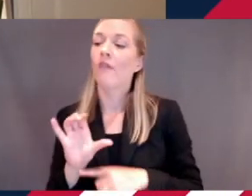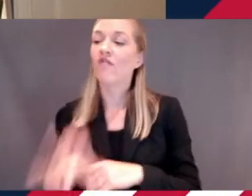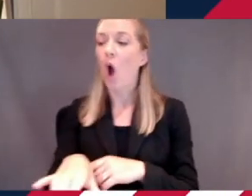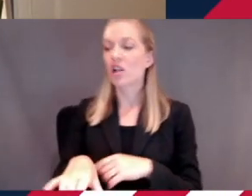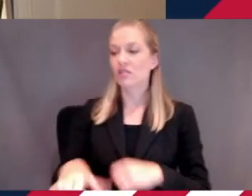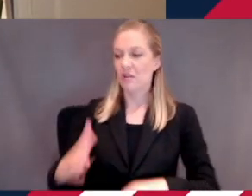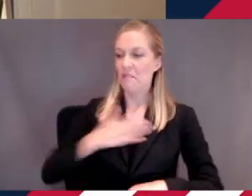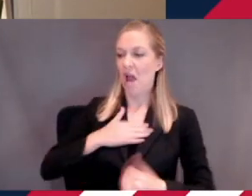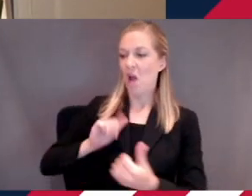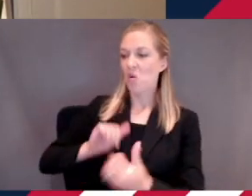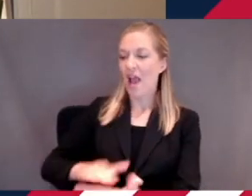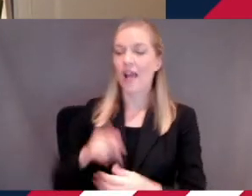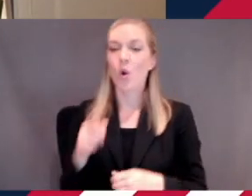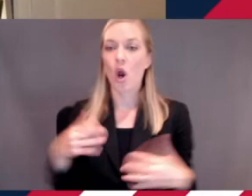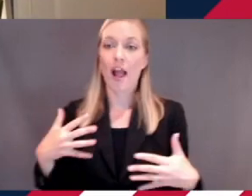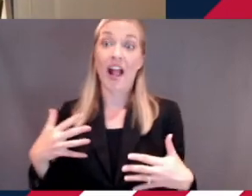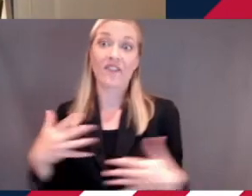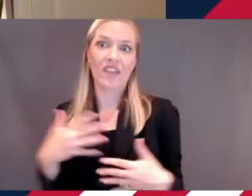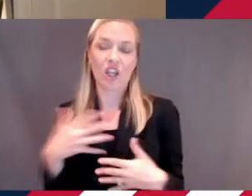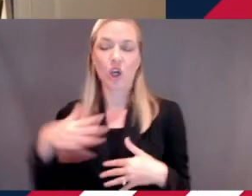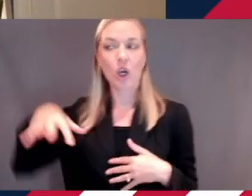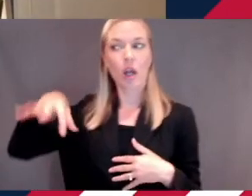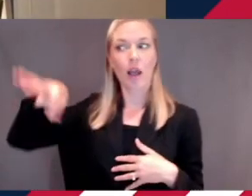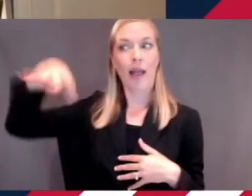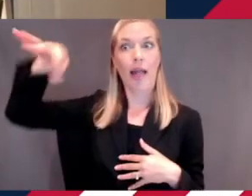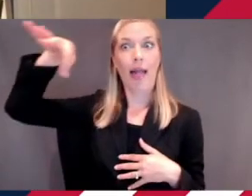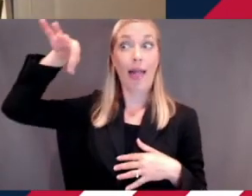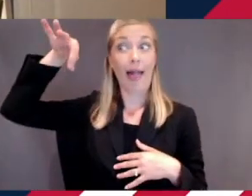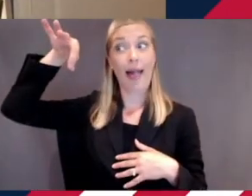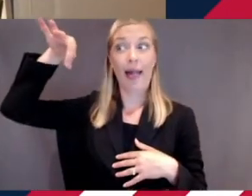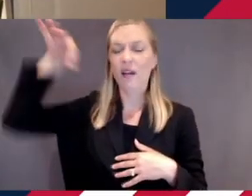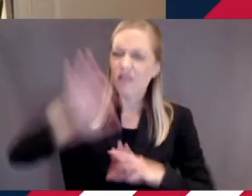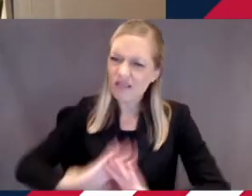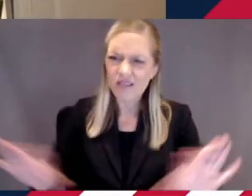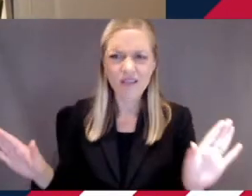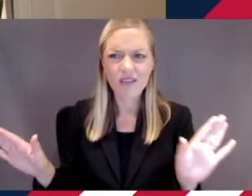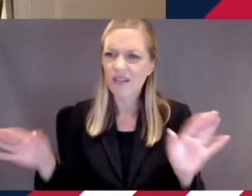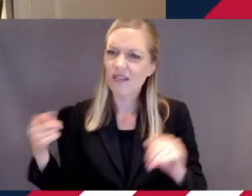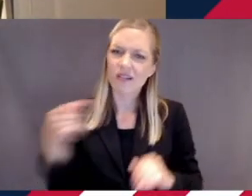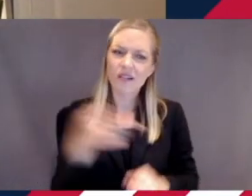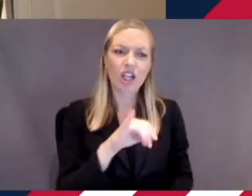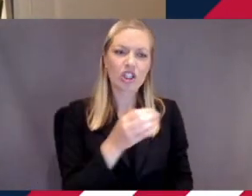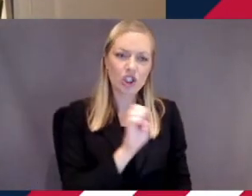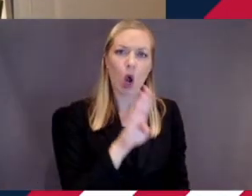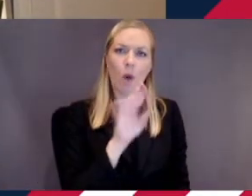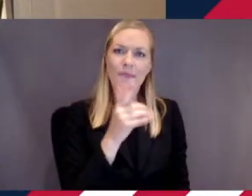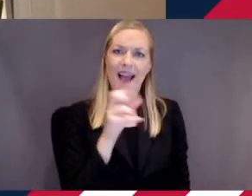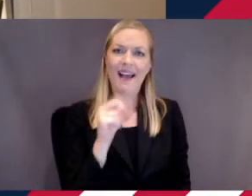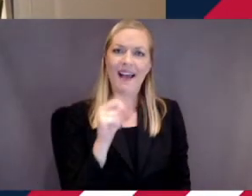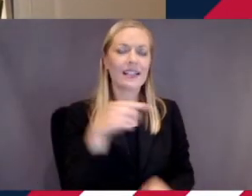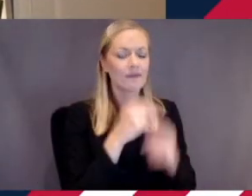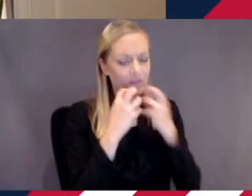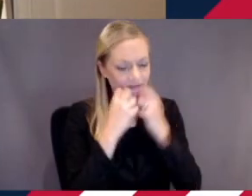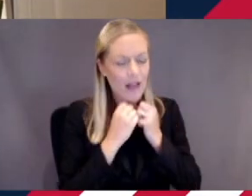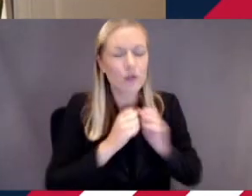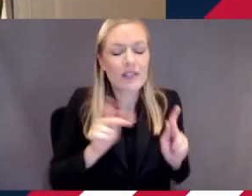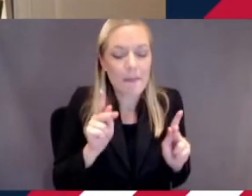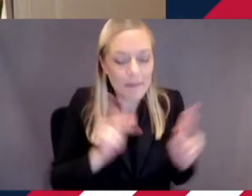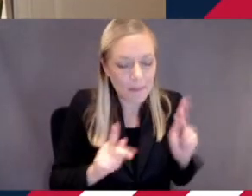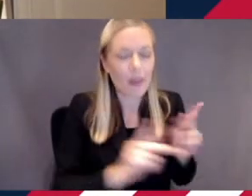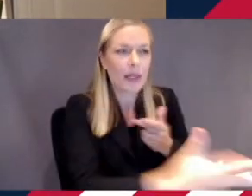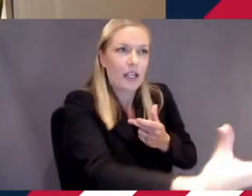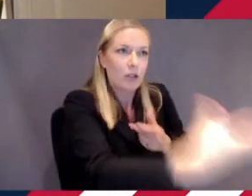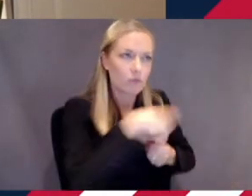show each other. These are the values of Joe Biden. These are the values of the Democratic Party. And these are the values that I'm confident will win